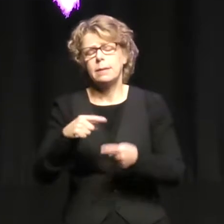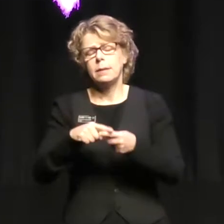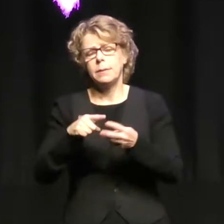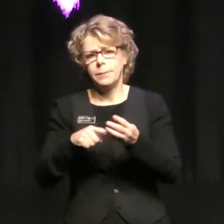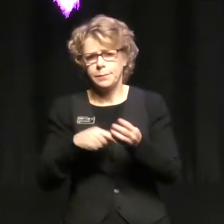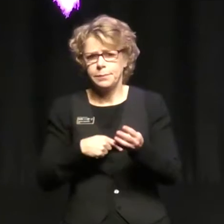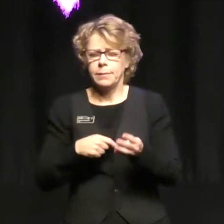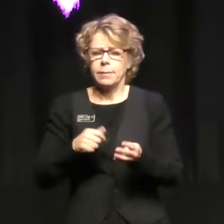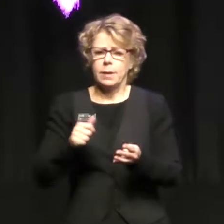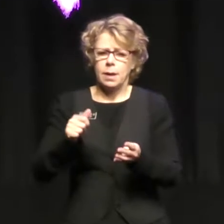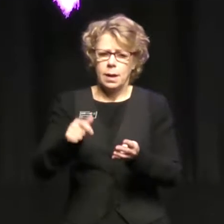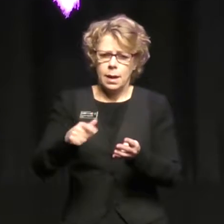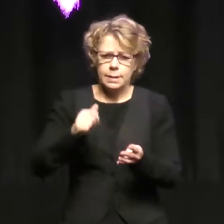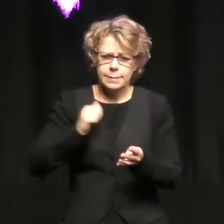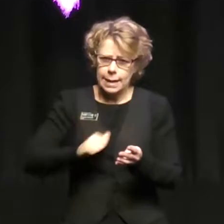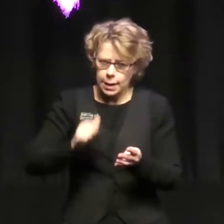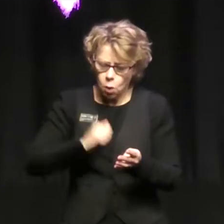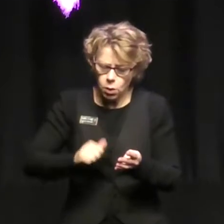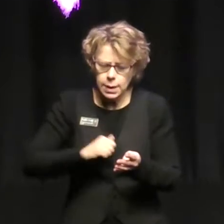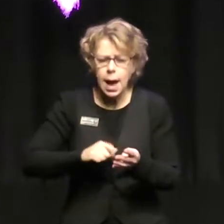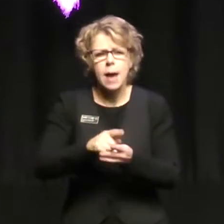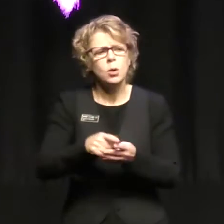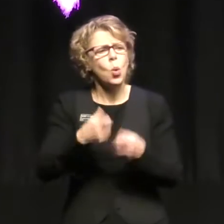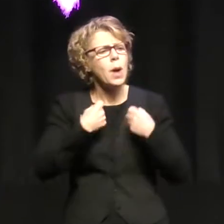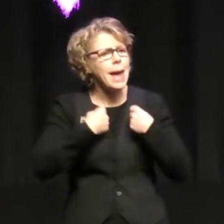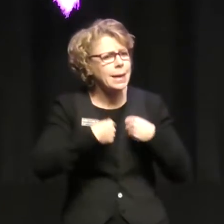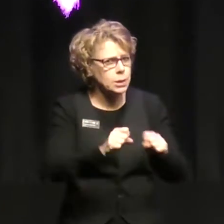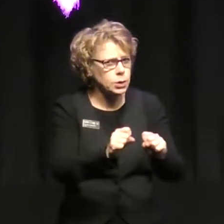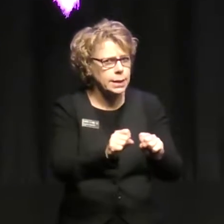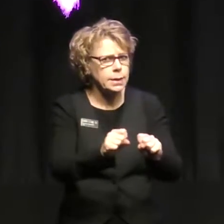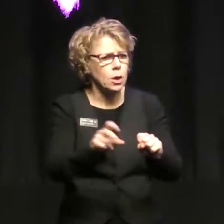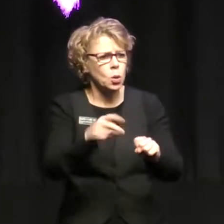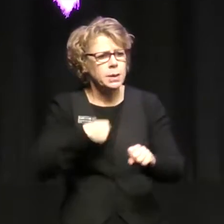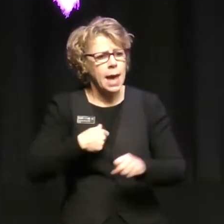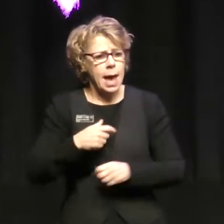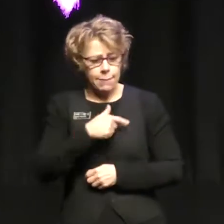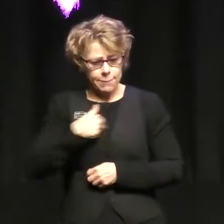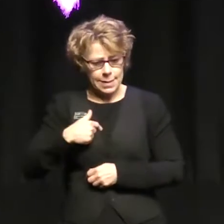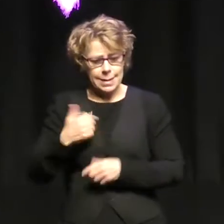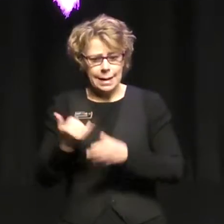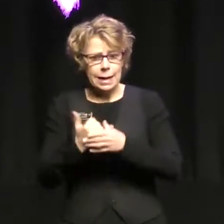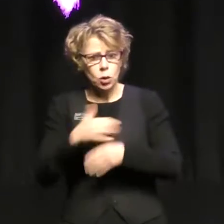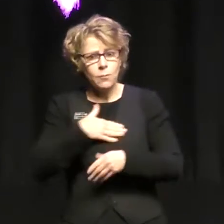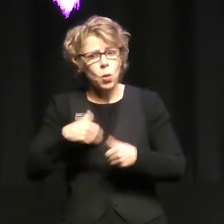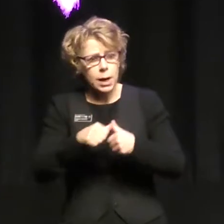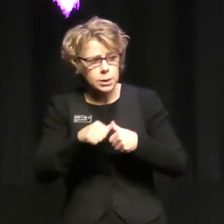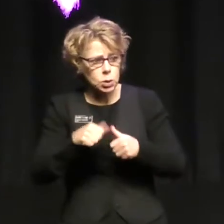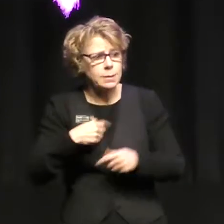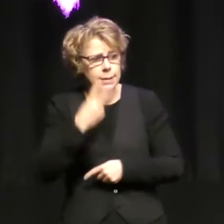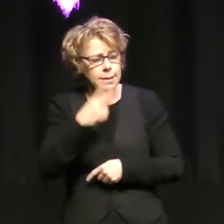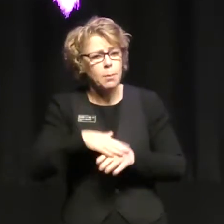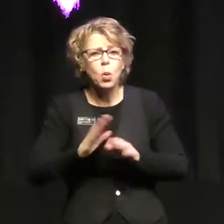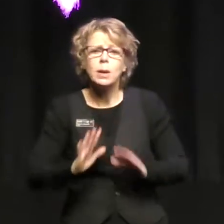assets, right to energy. When SEWA sisters look at their lives, they come up with all kinds of different